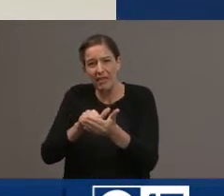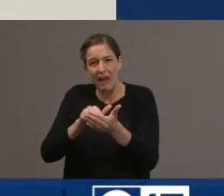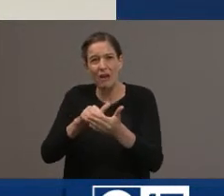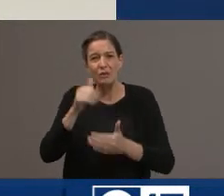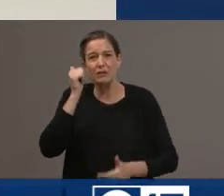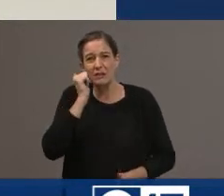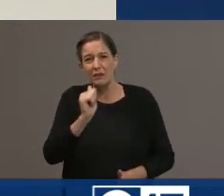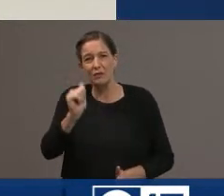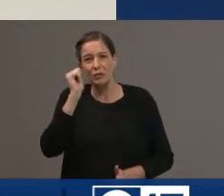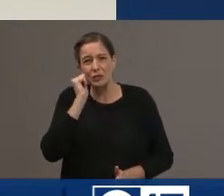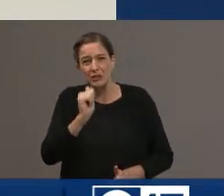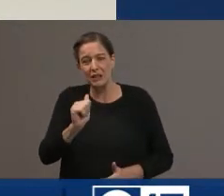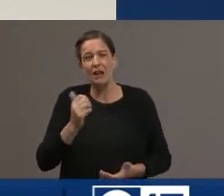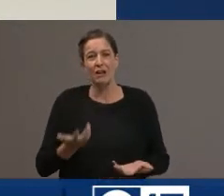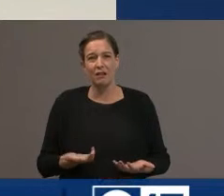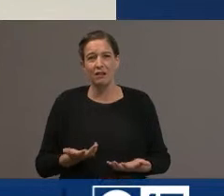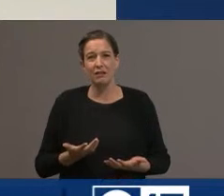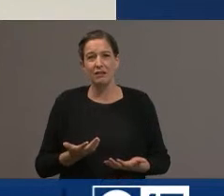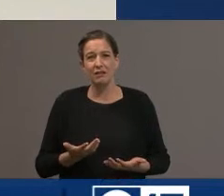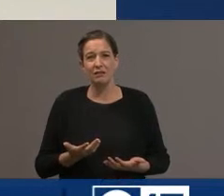And we have lost